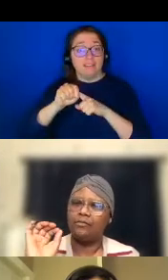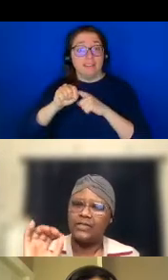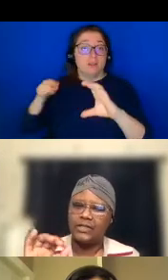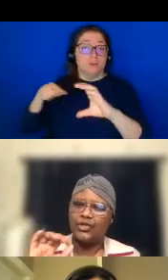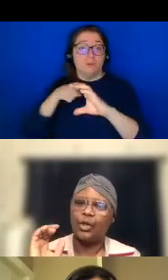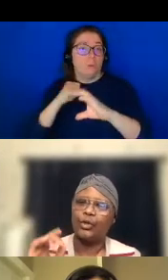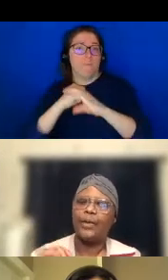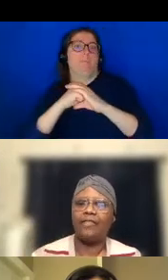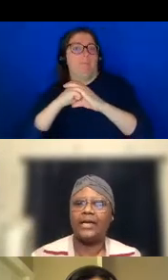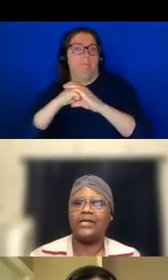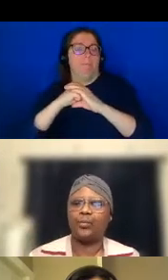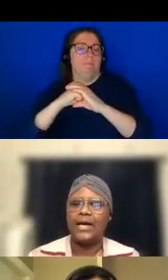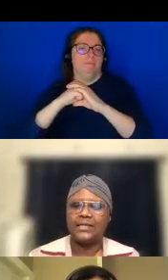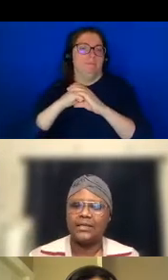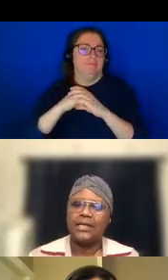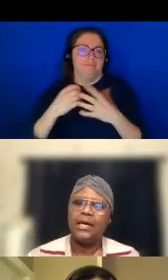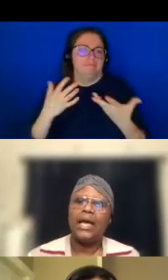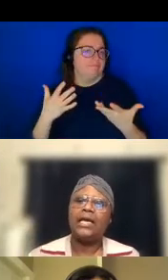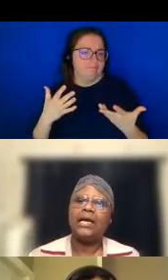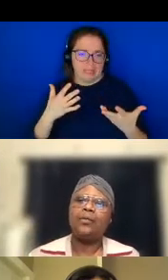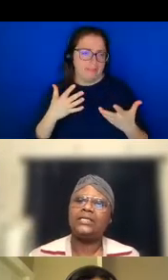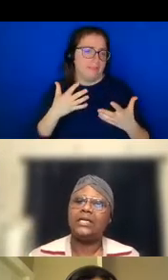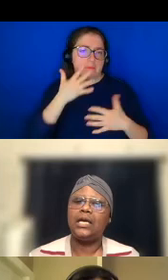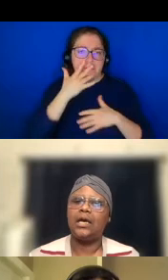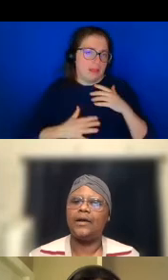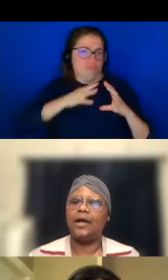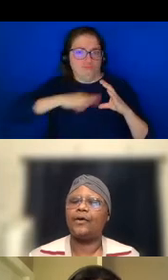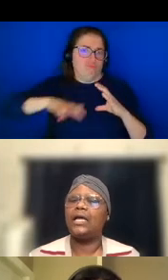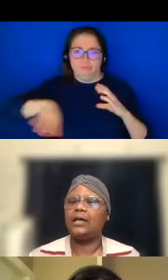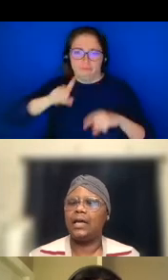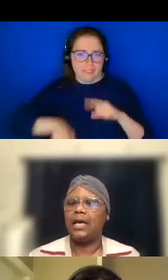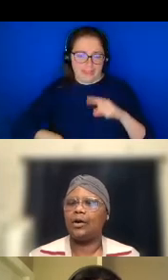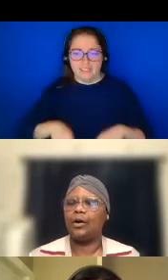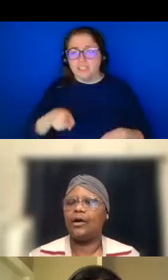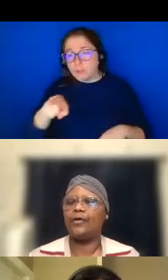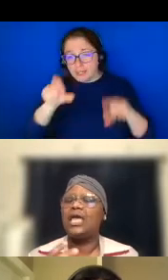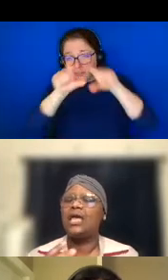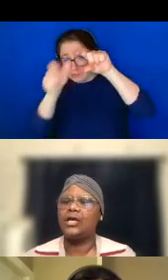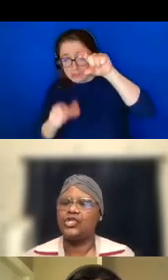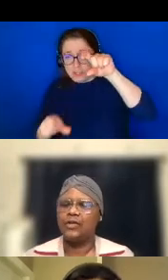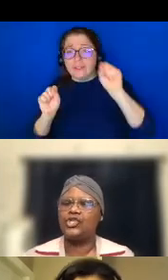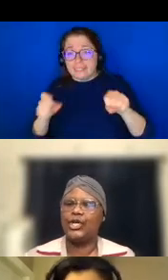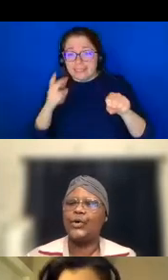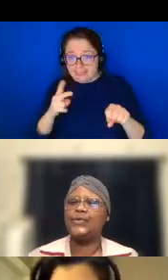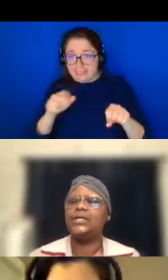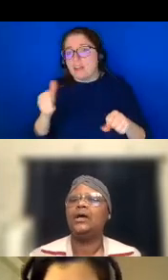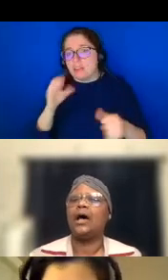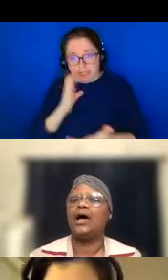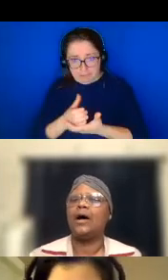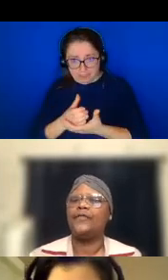the residual lumen that is present. And here we see another indicator, another image that